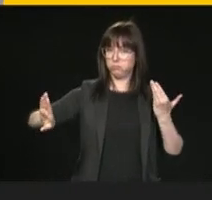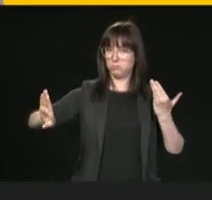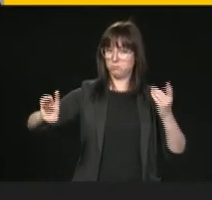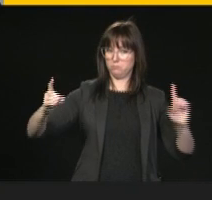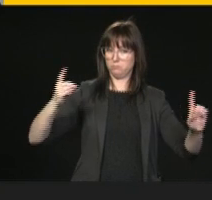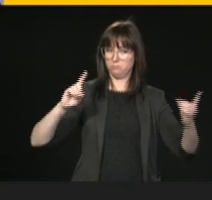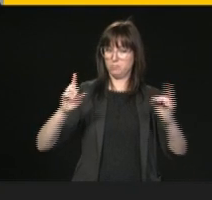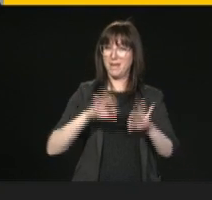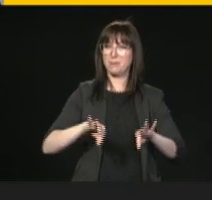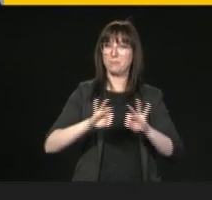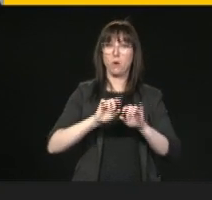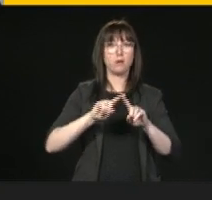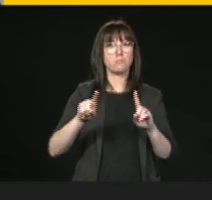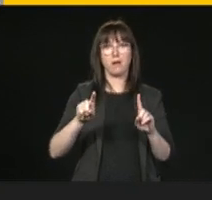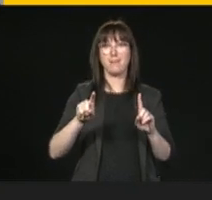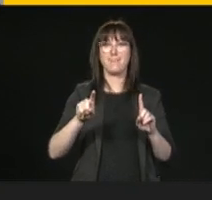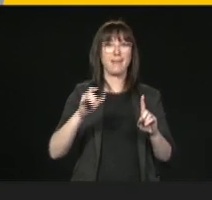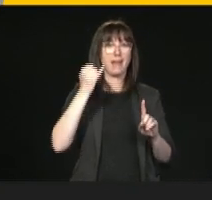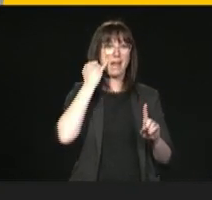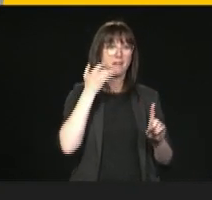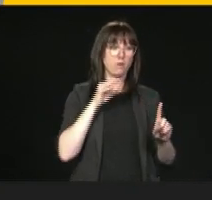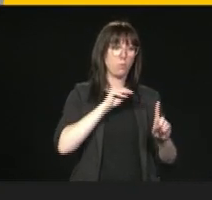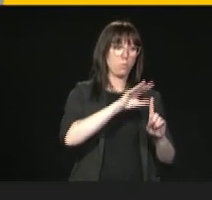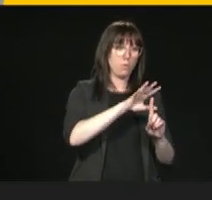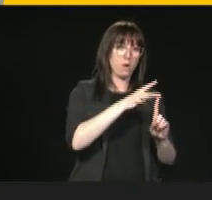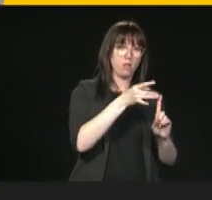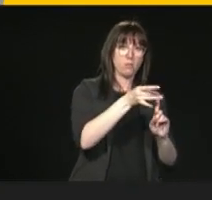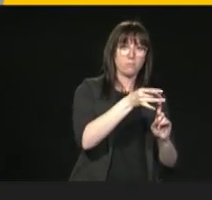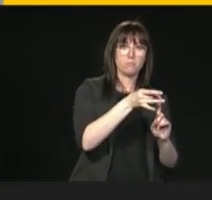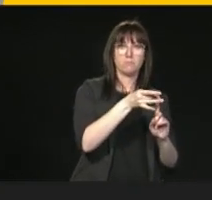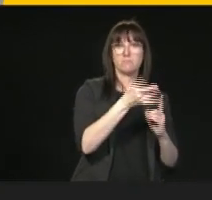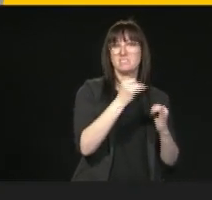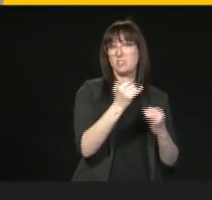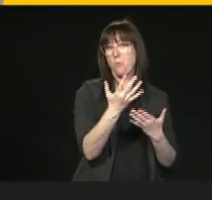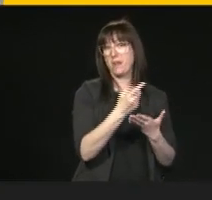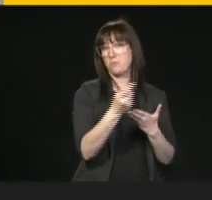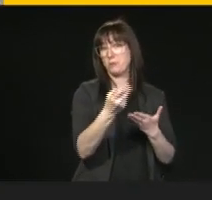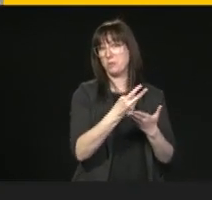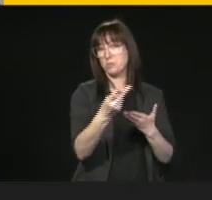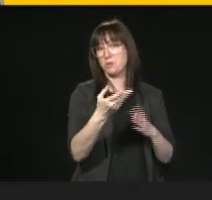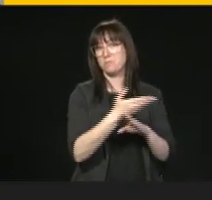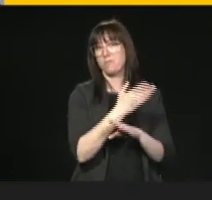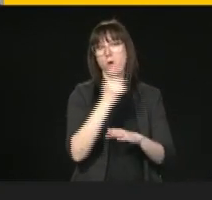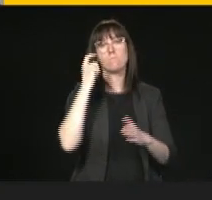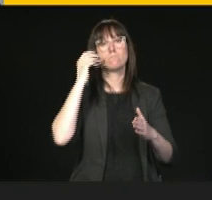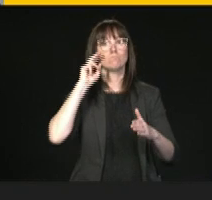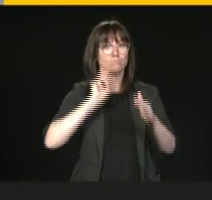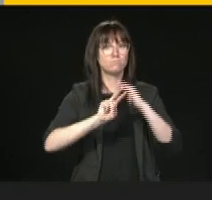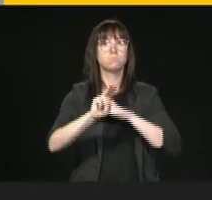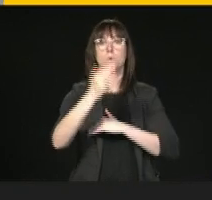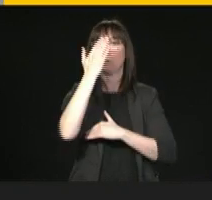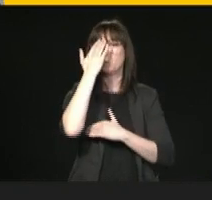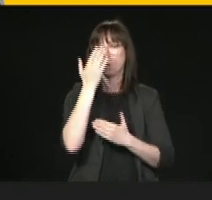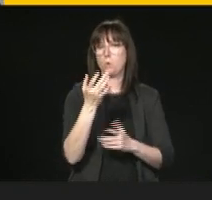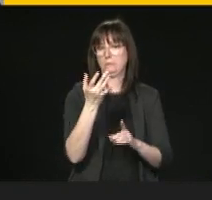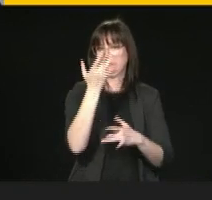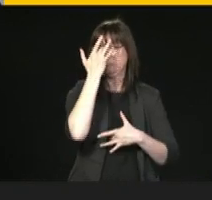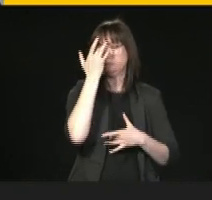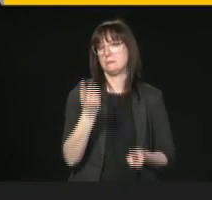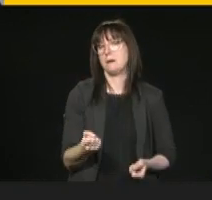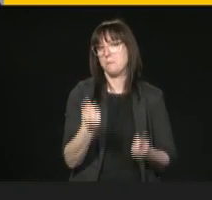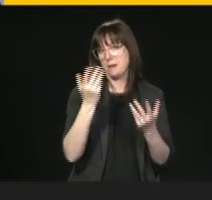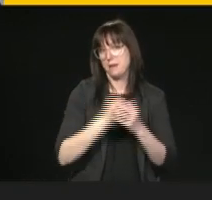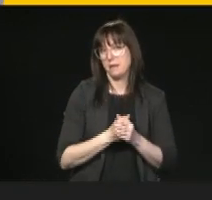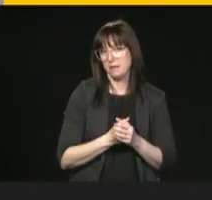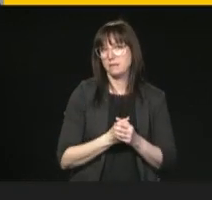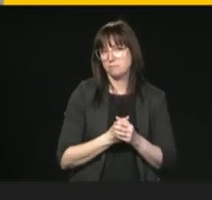it remains to be seen what comes of it in terms of these people maybe becoming ill with COVID-19 and then seeking